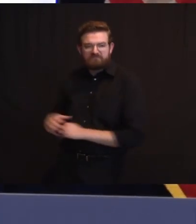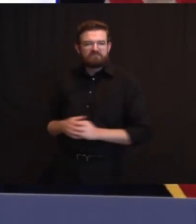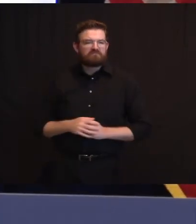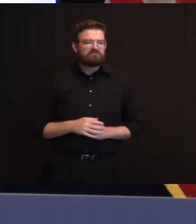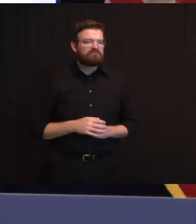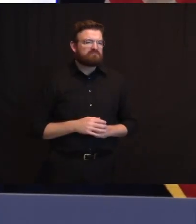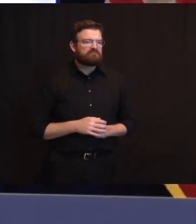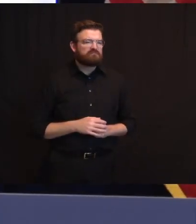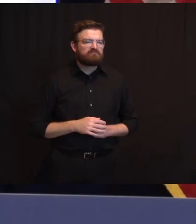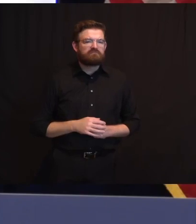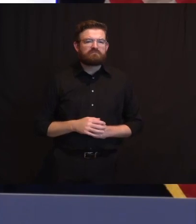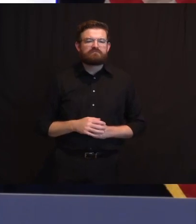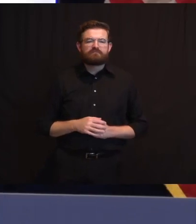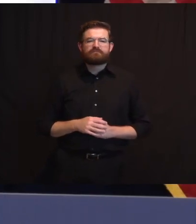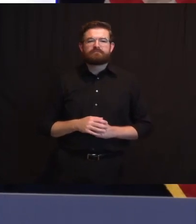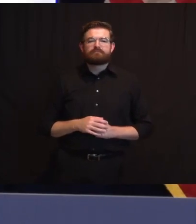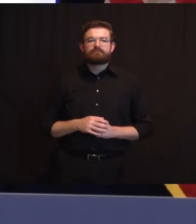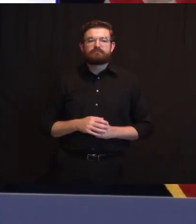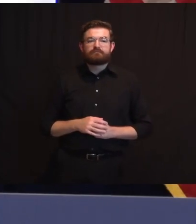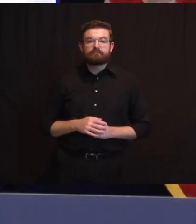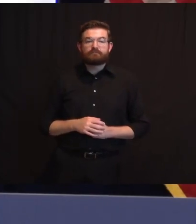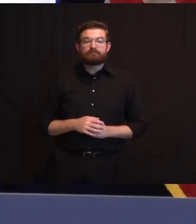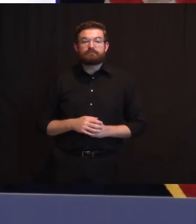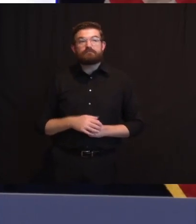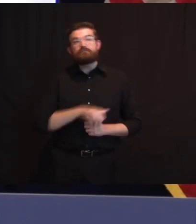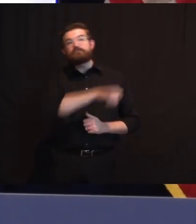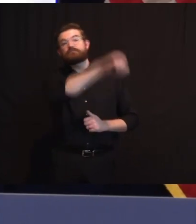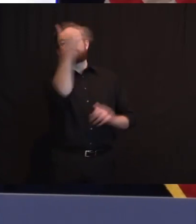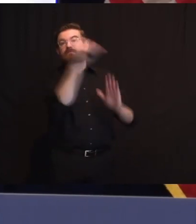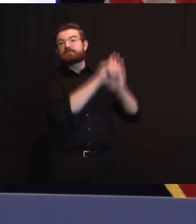of cases in other states has been affecting